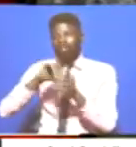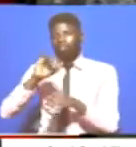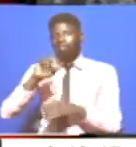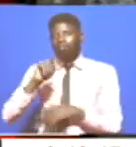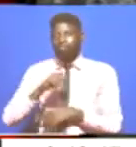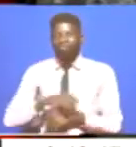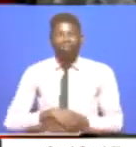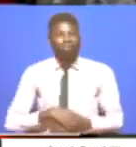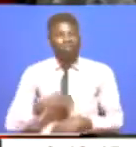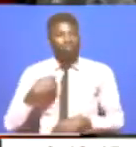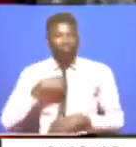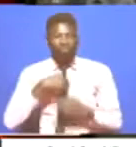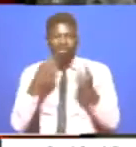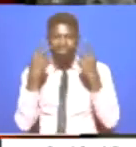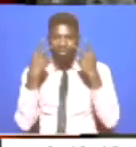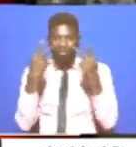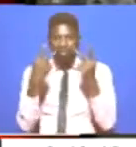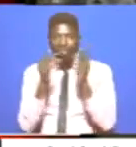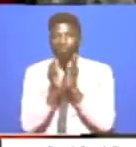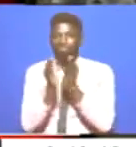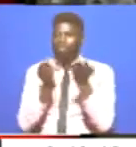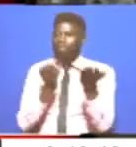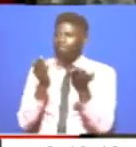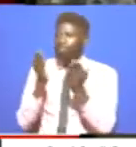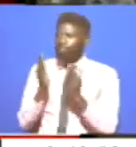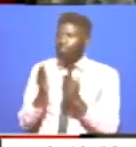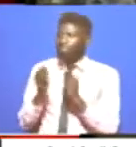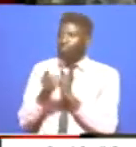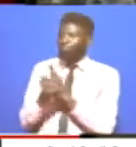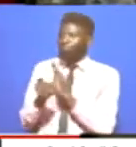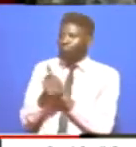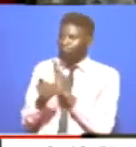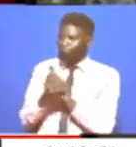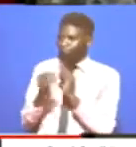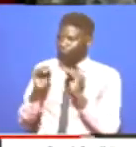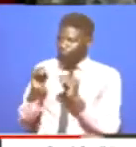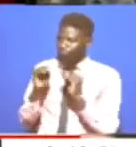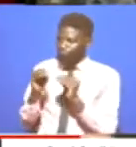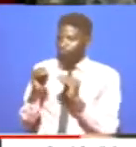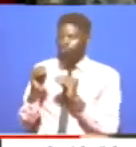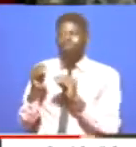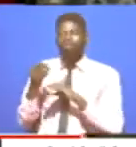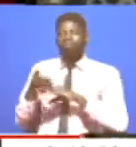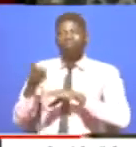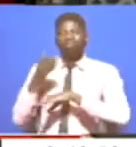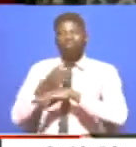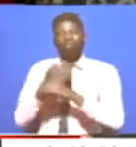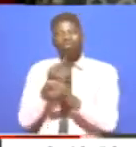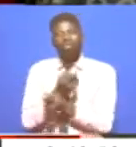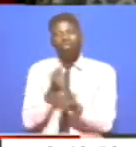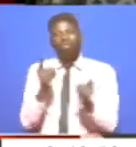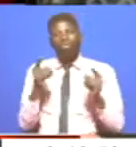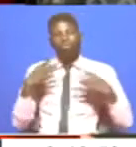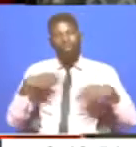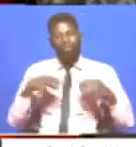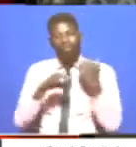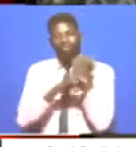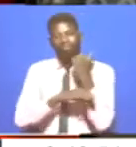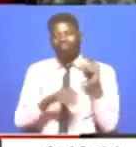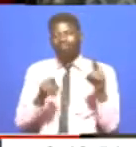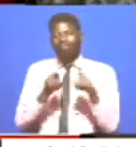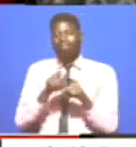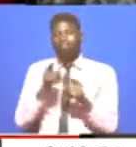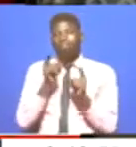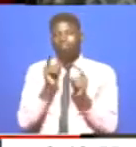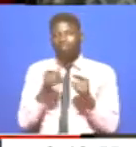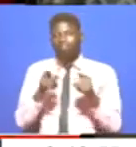here, civil servants getting their skills being updated, then everybody in the country must do the same, so that then they are part of